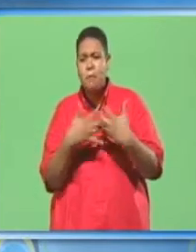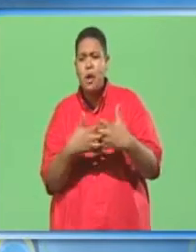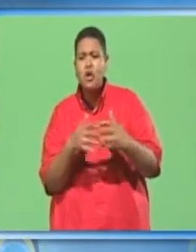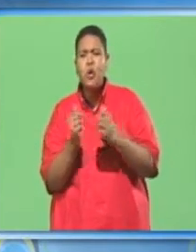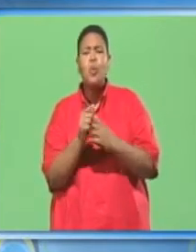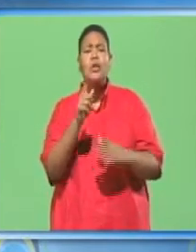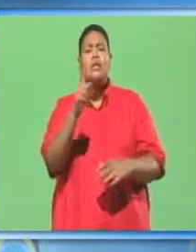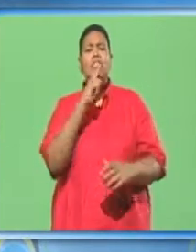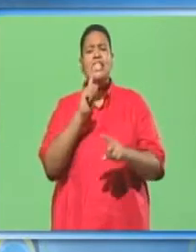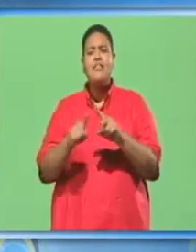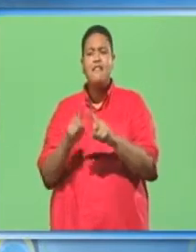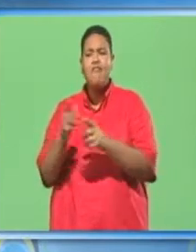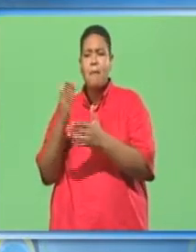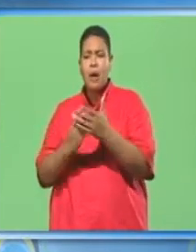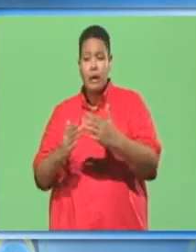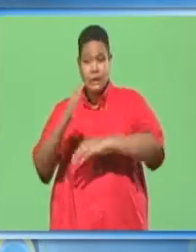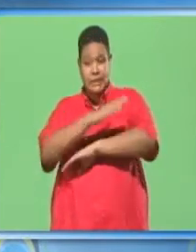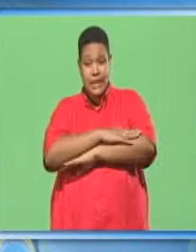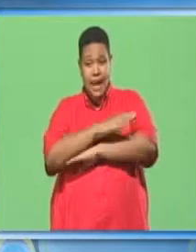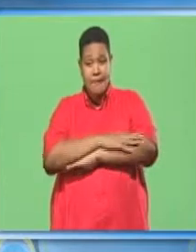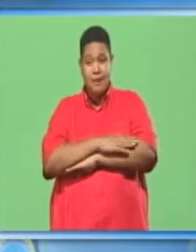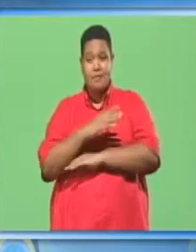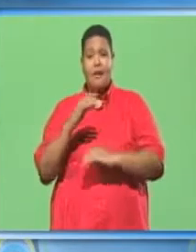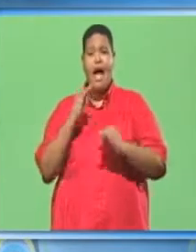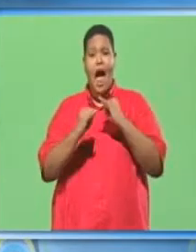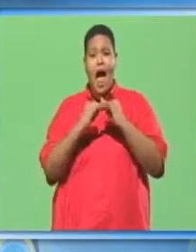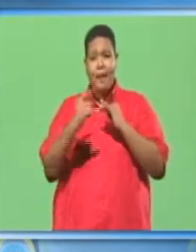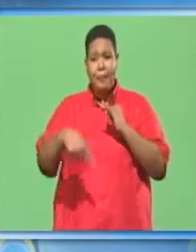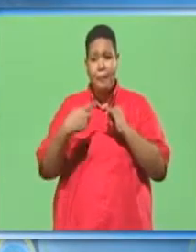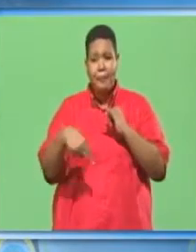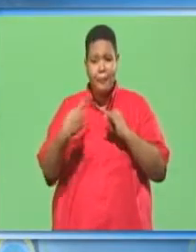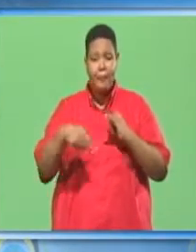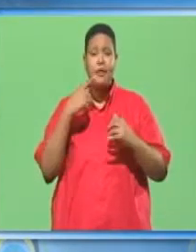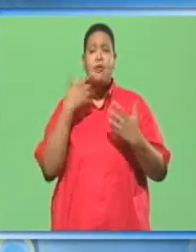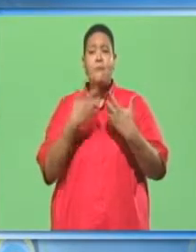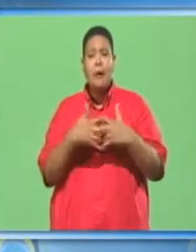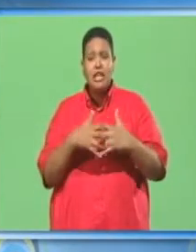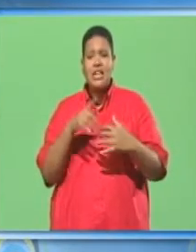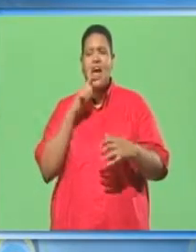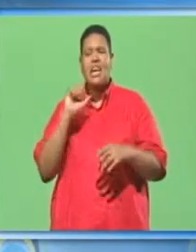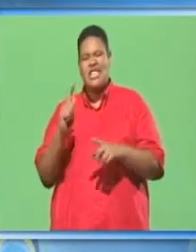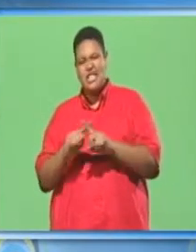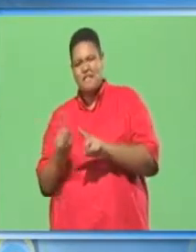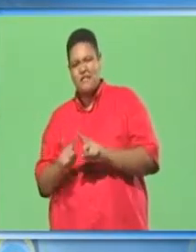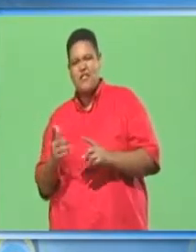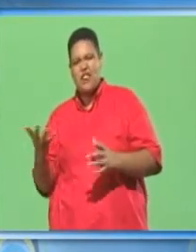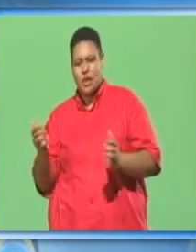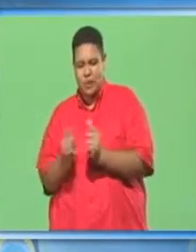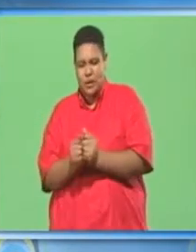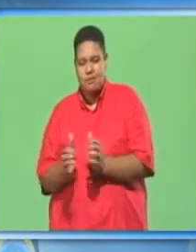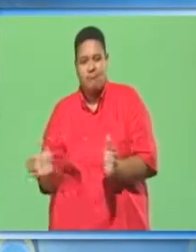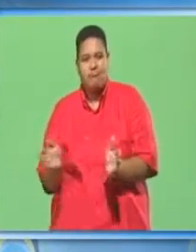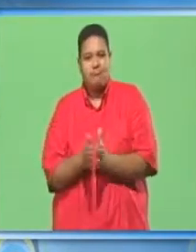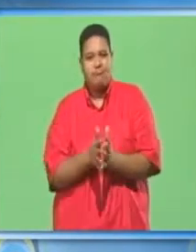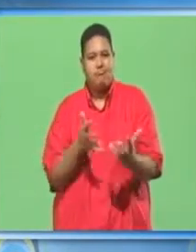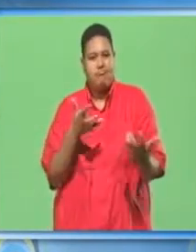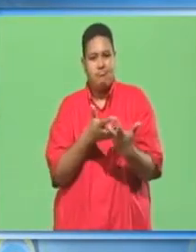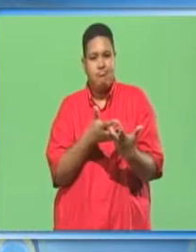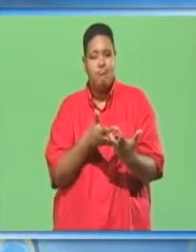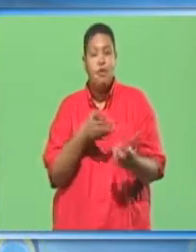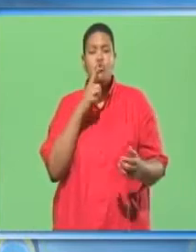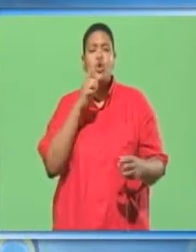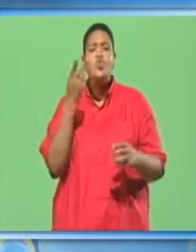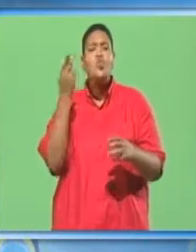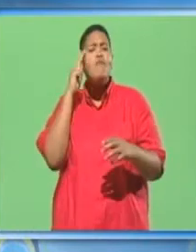its main parts a table, a blade, a motor, and a set of accessories. It is used to cut wood for different